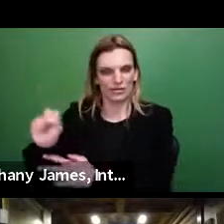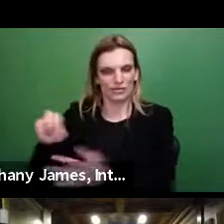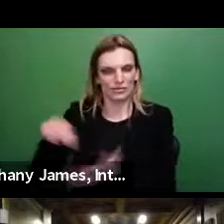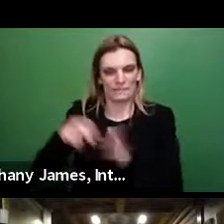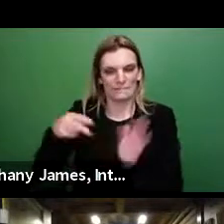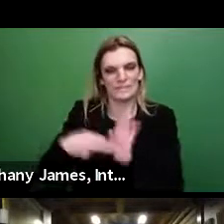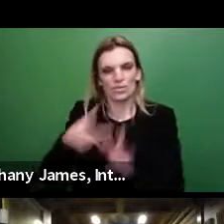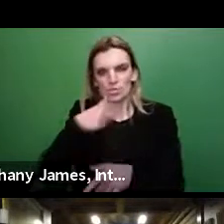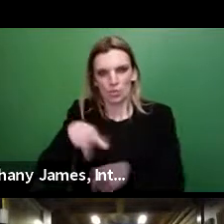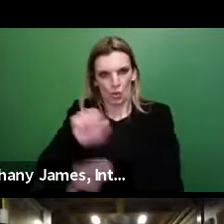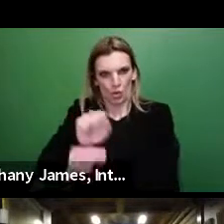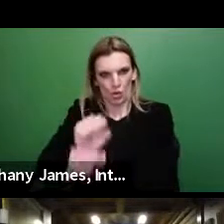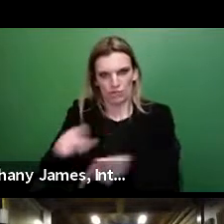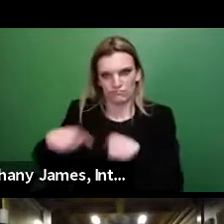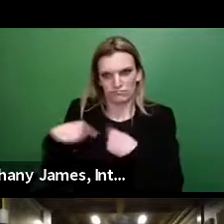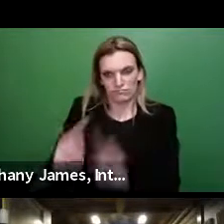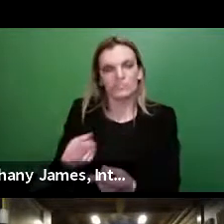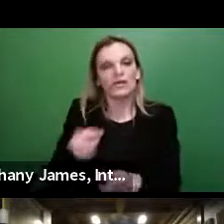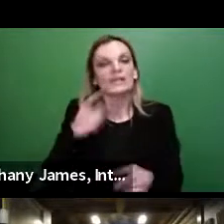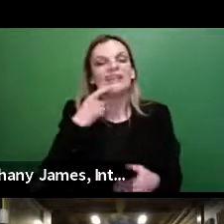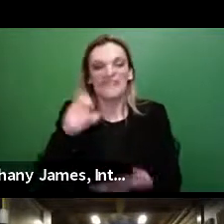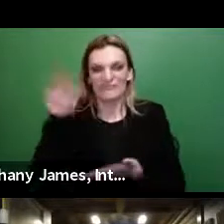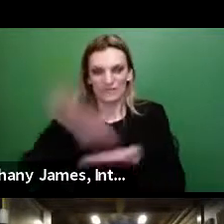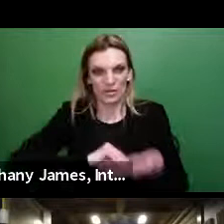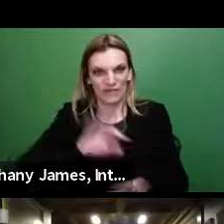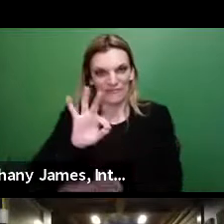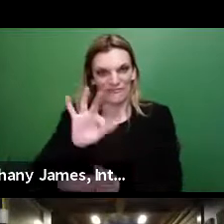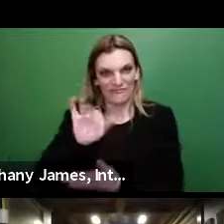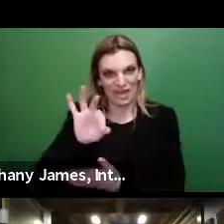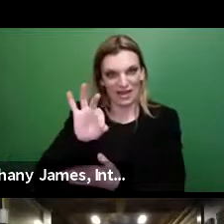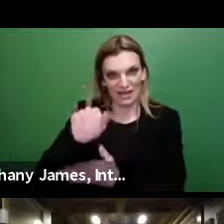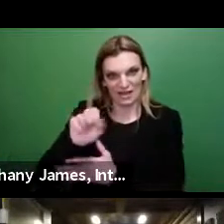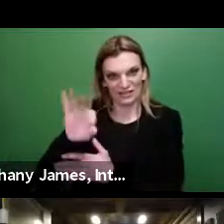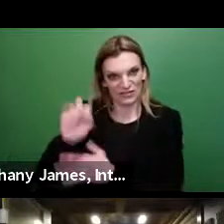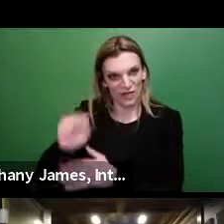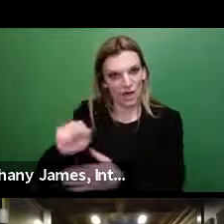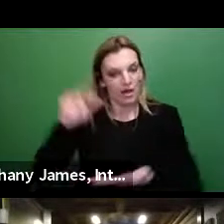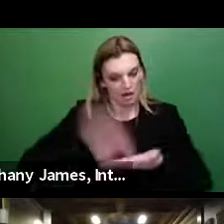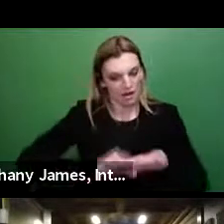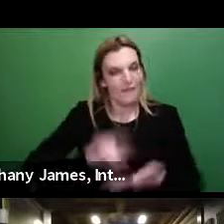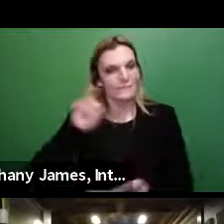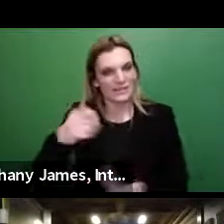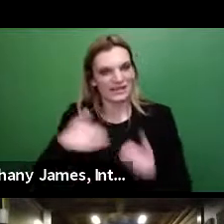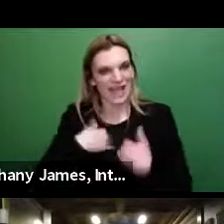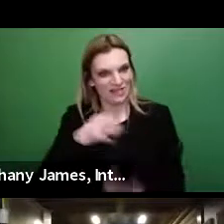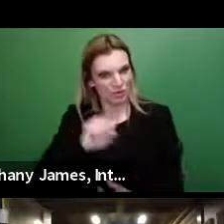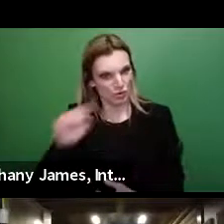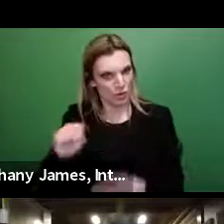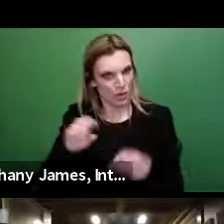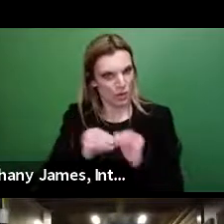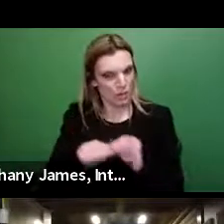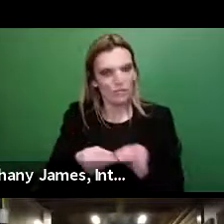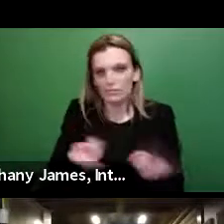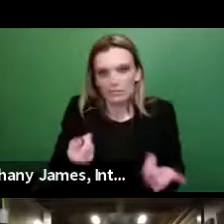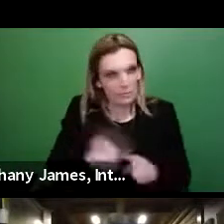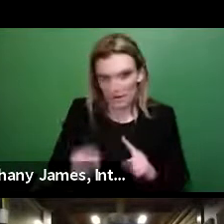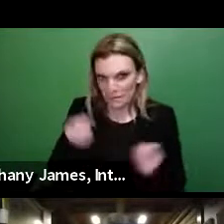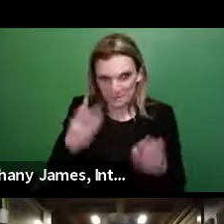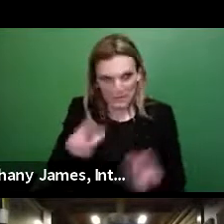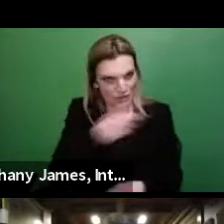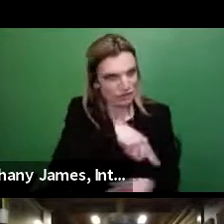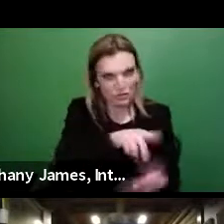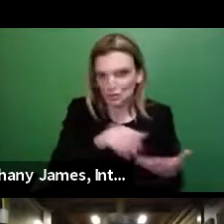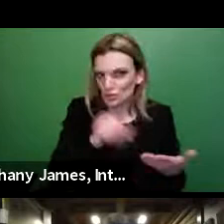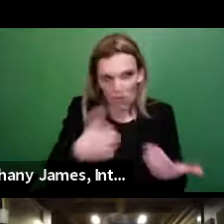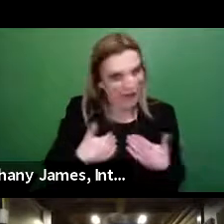out FAFSA, you have to have Social Security numbers. And most of our DACA students do not have Social Security numbers. And a lot